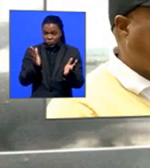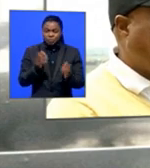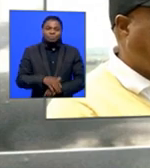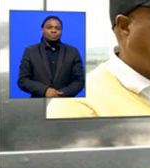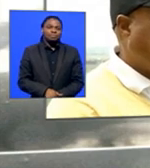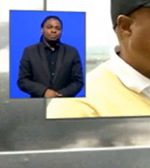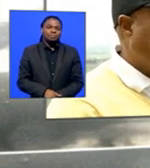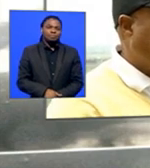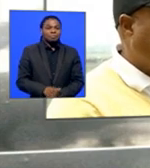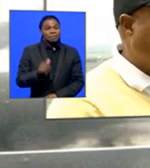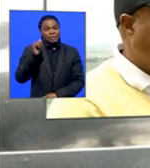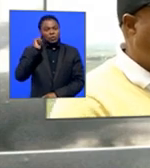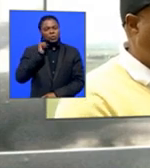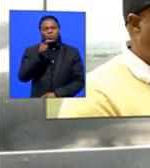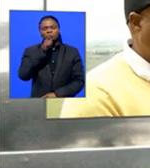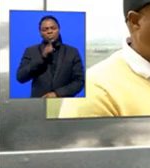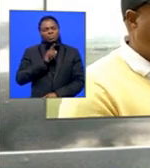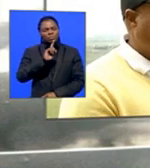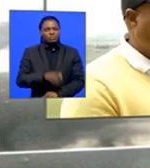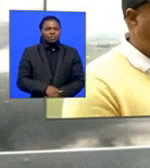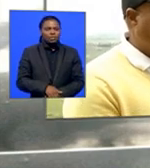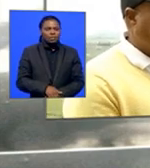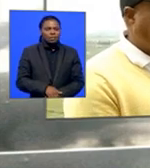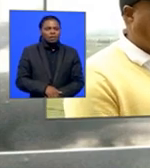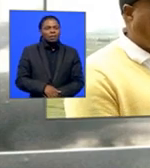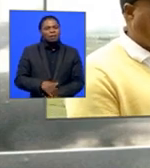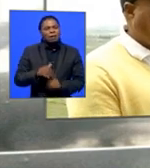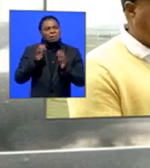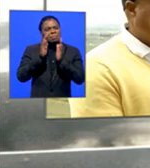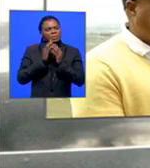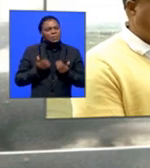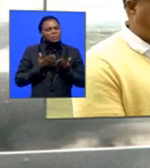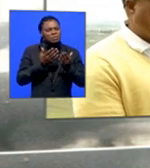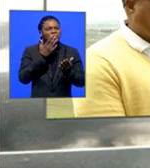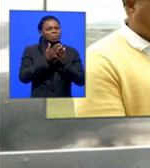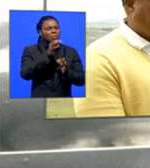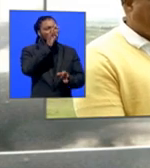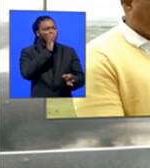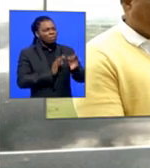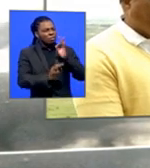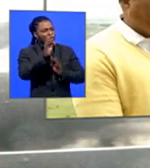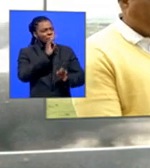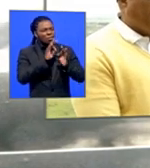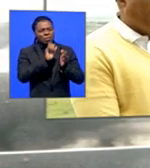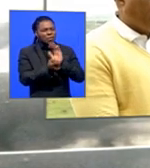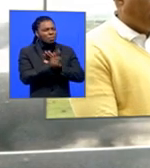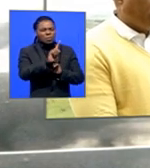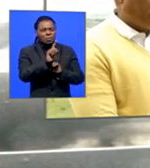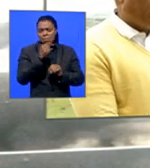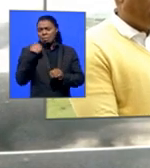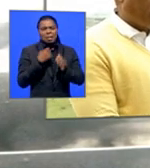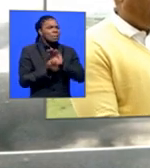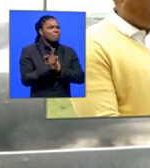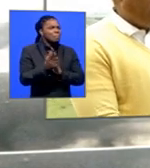leyo. Izolo bekhe wathi bekukho i-memorial service apha, khawusinike nje umfanekiso kwenzeka ntoni kanye kwenzeke